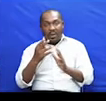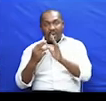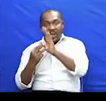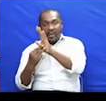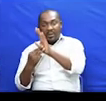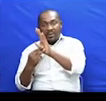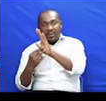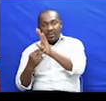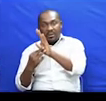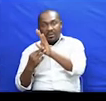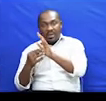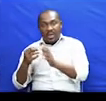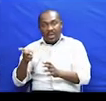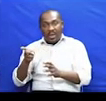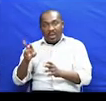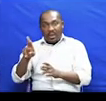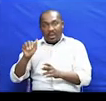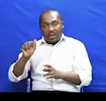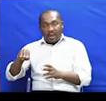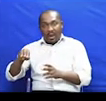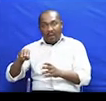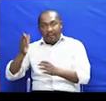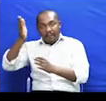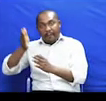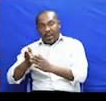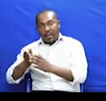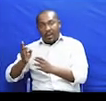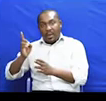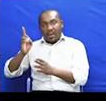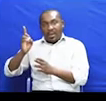8.80.48 gram per cubic decimeter.